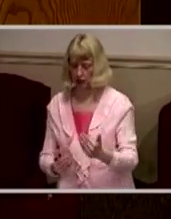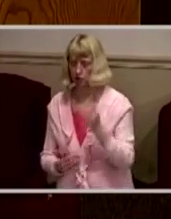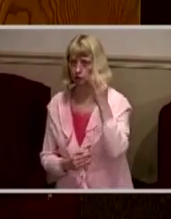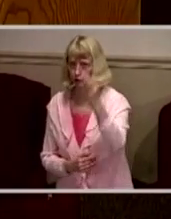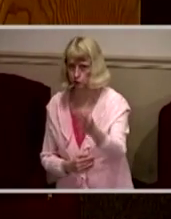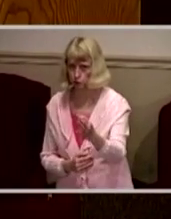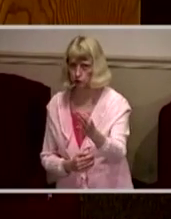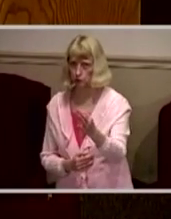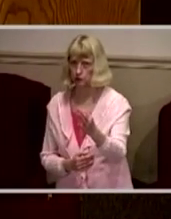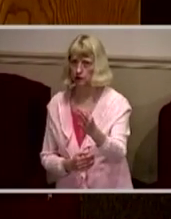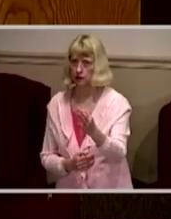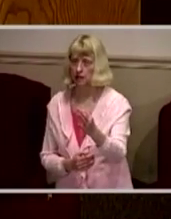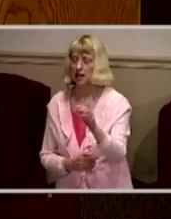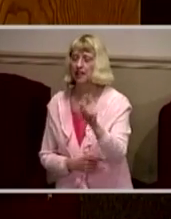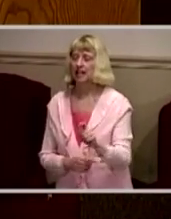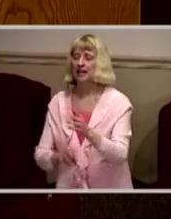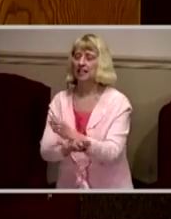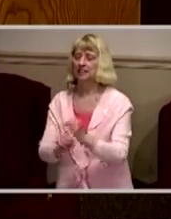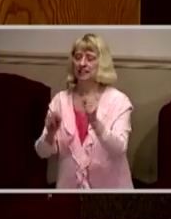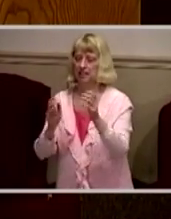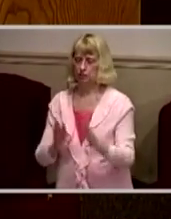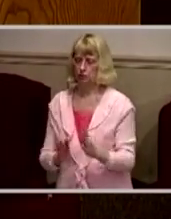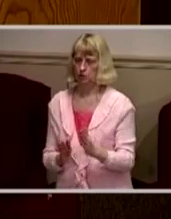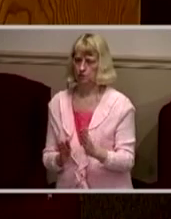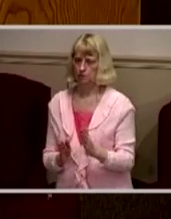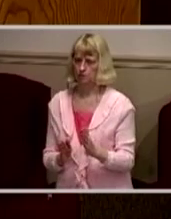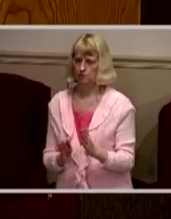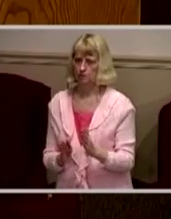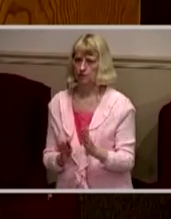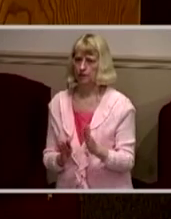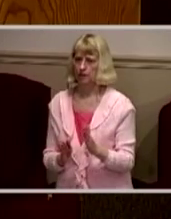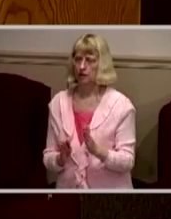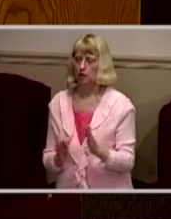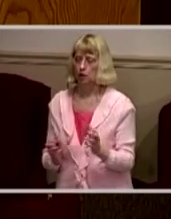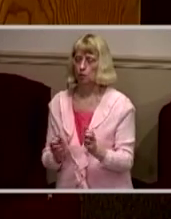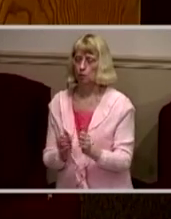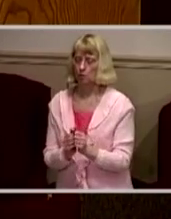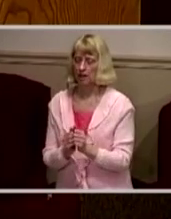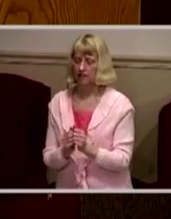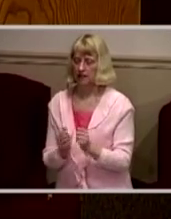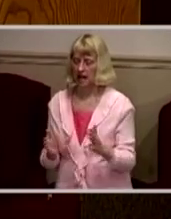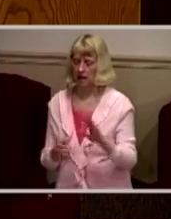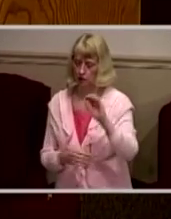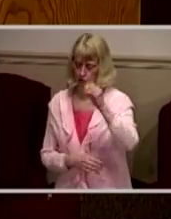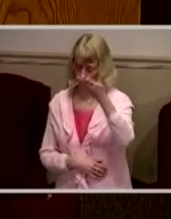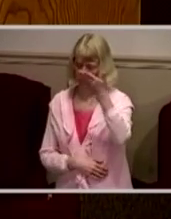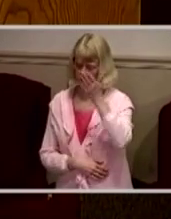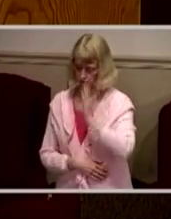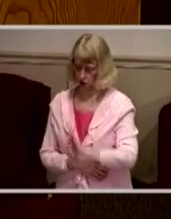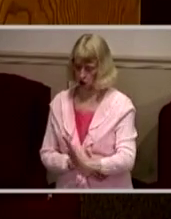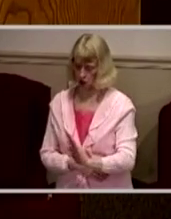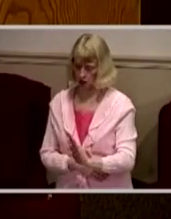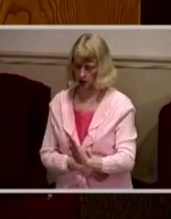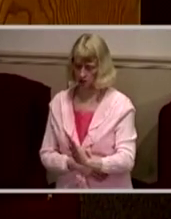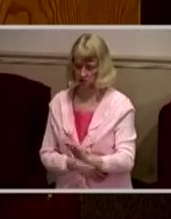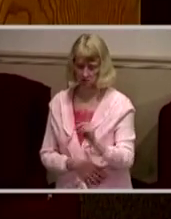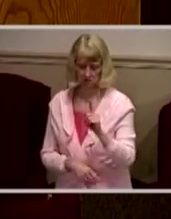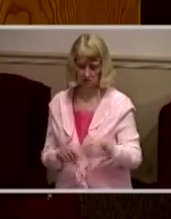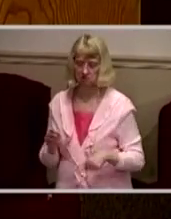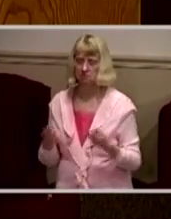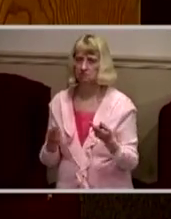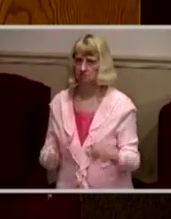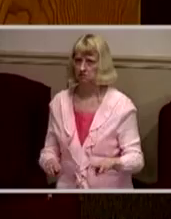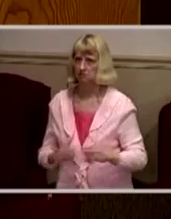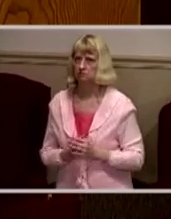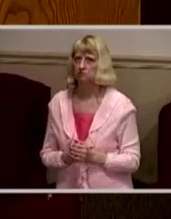that they need the Savior. And without the grace of God, that conviction would